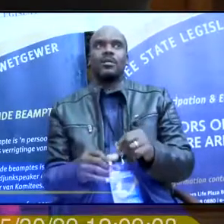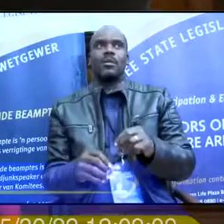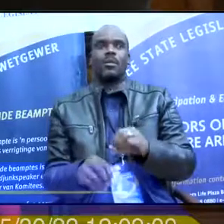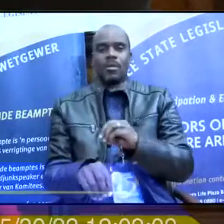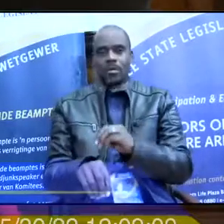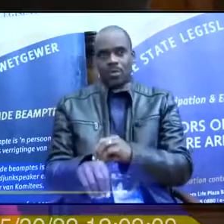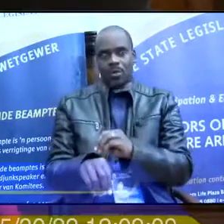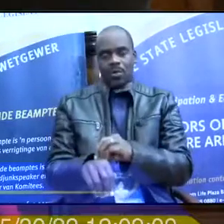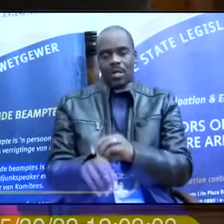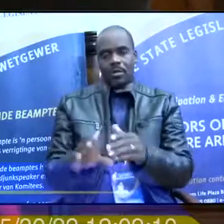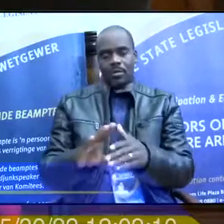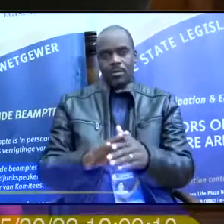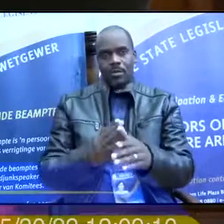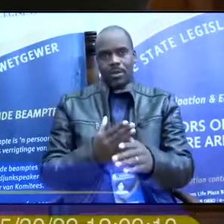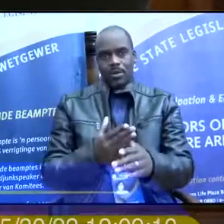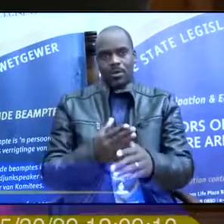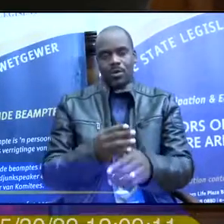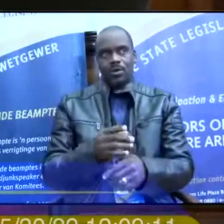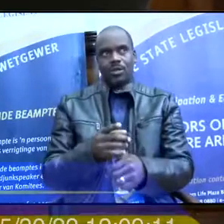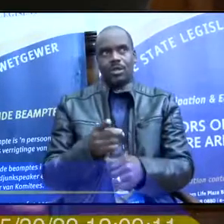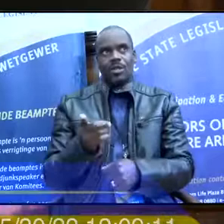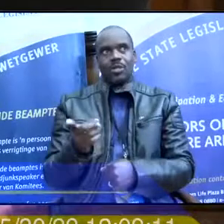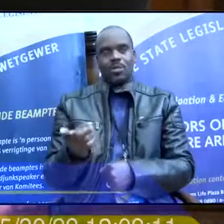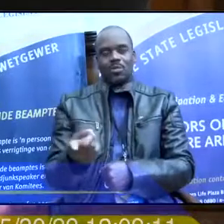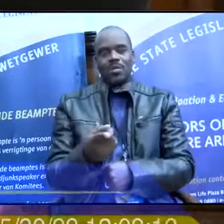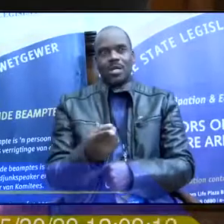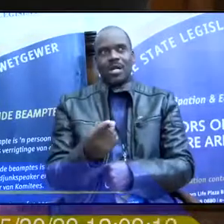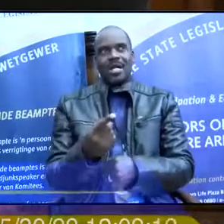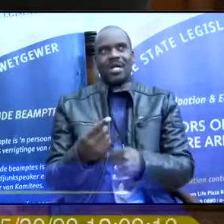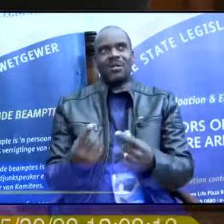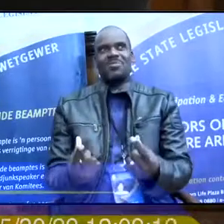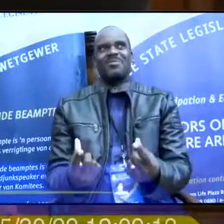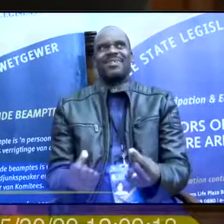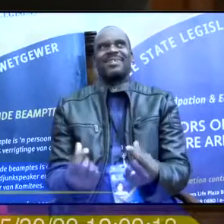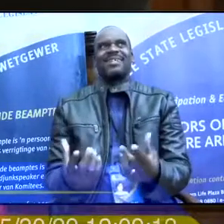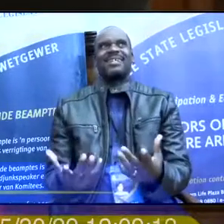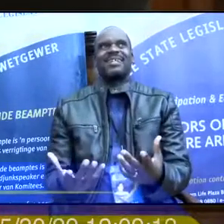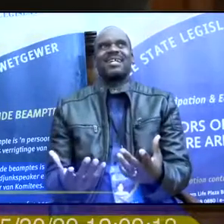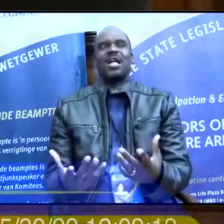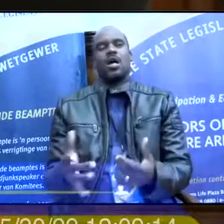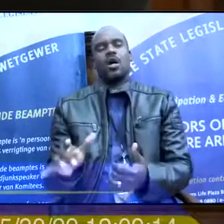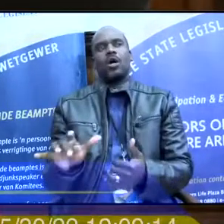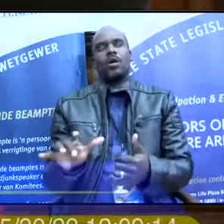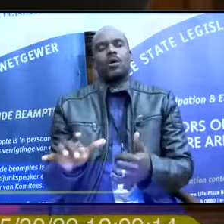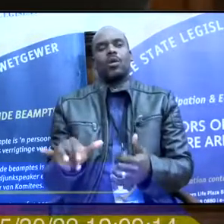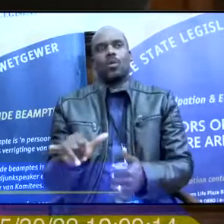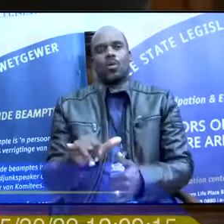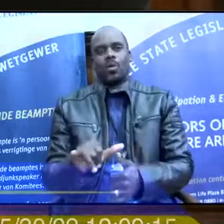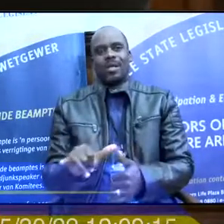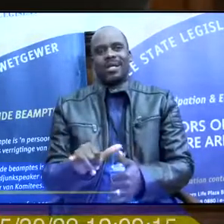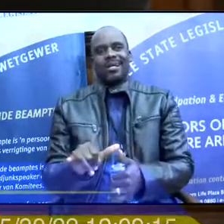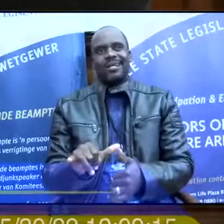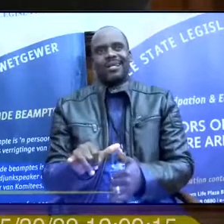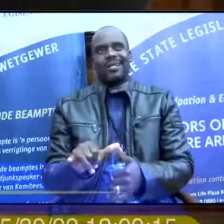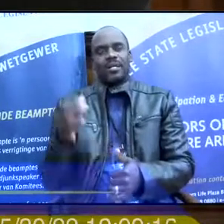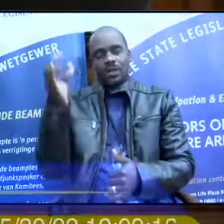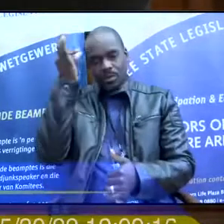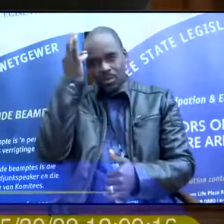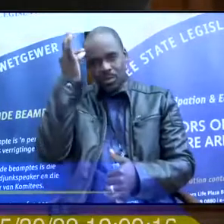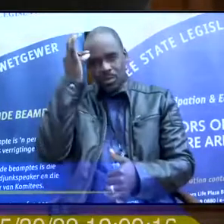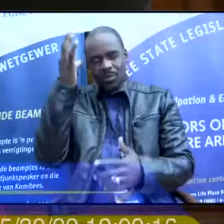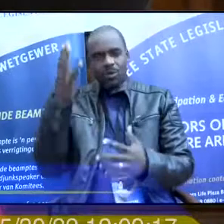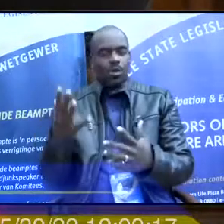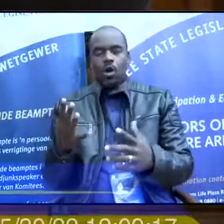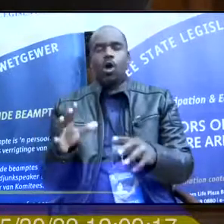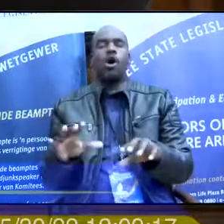of course there are gains that we had made previously which the state as the employer